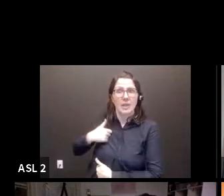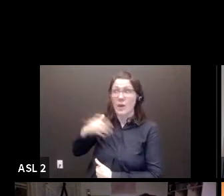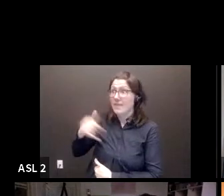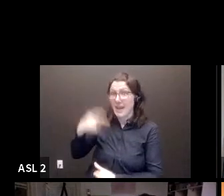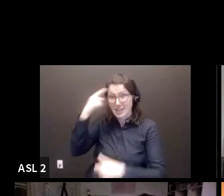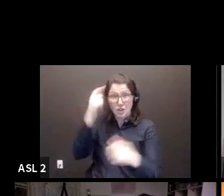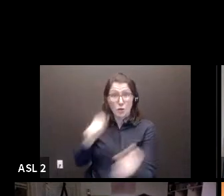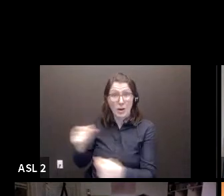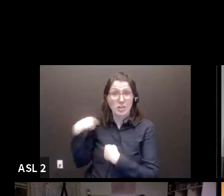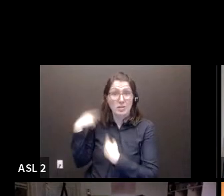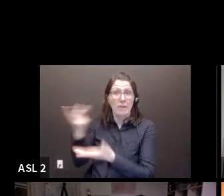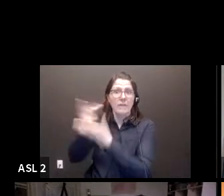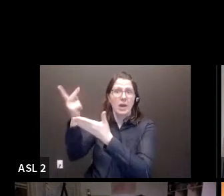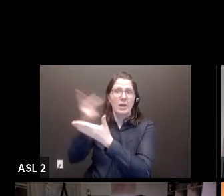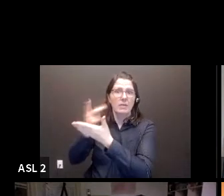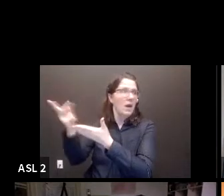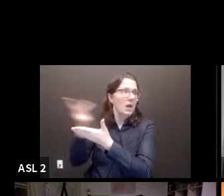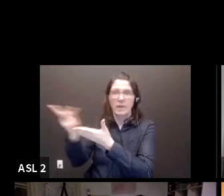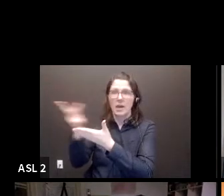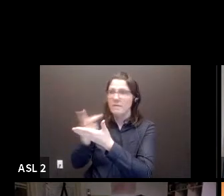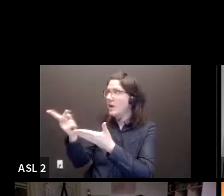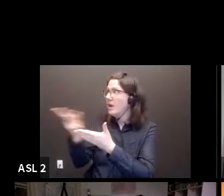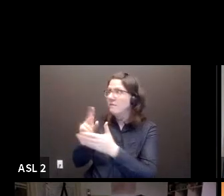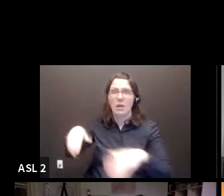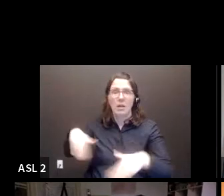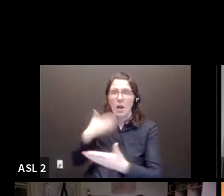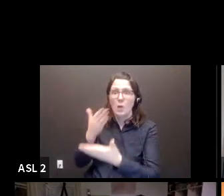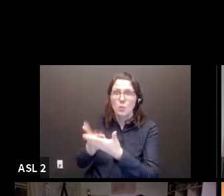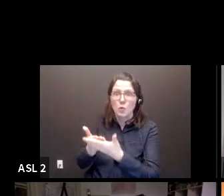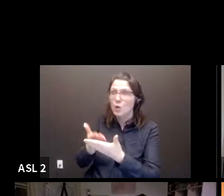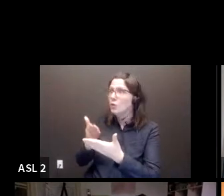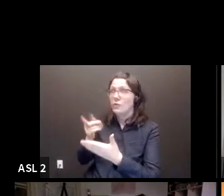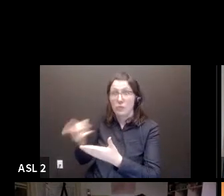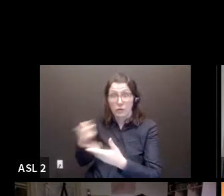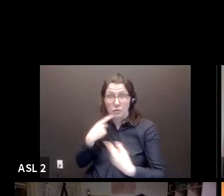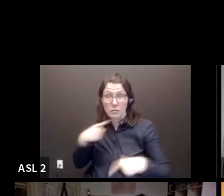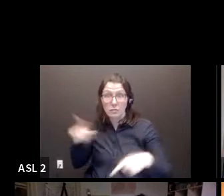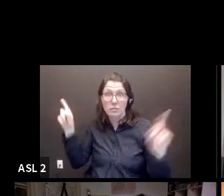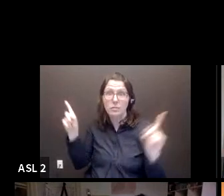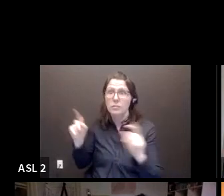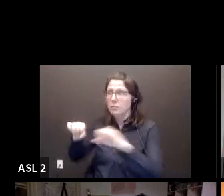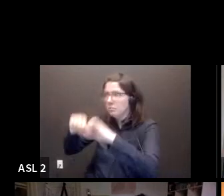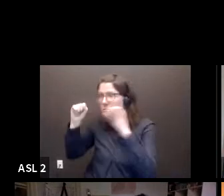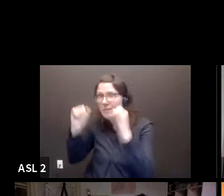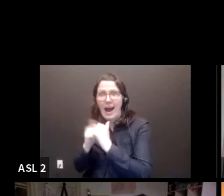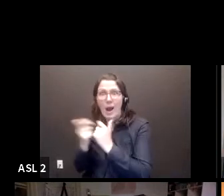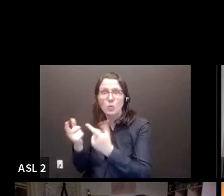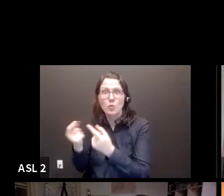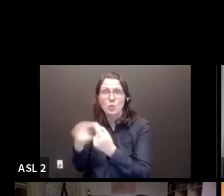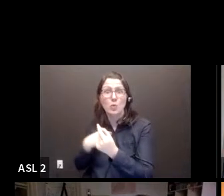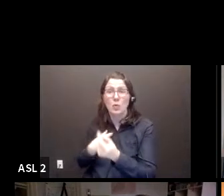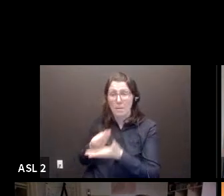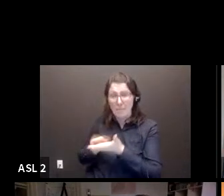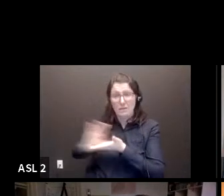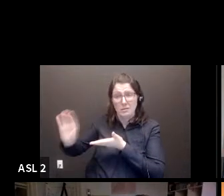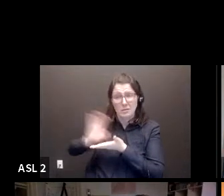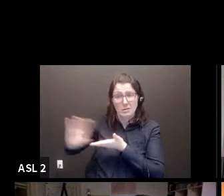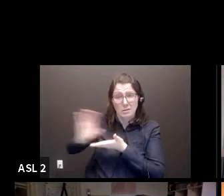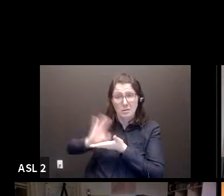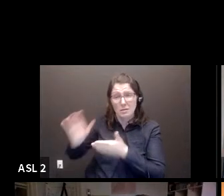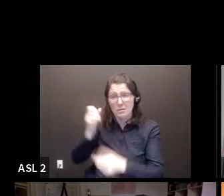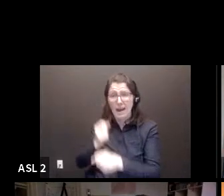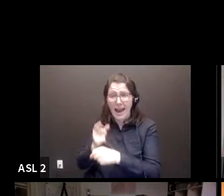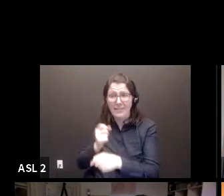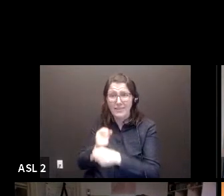the fact that there is no evidence to show what they do and how they do it actually works given the amount of money they get each year and each year grassroots